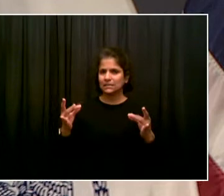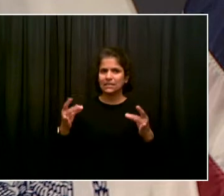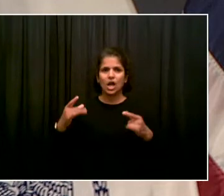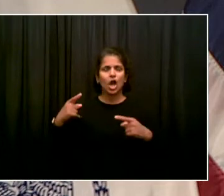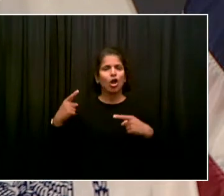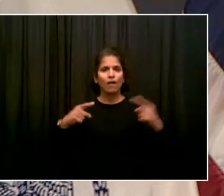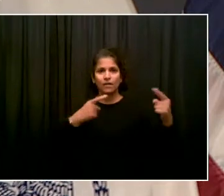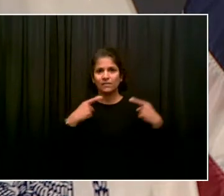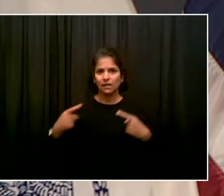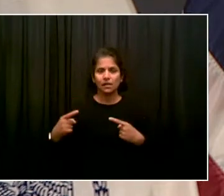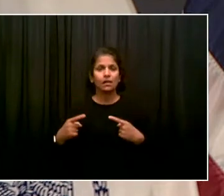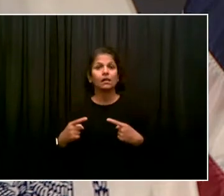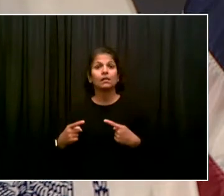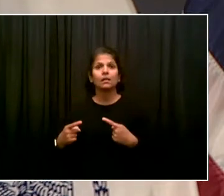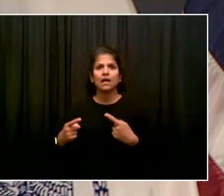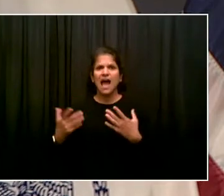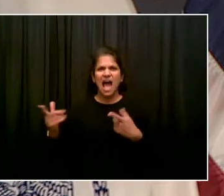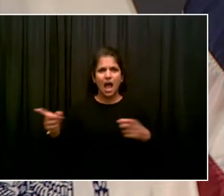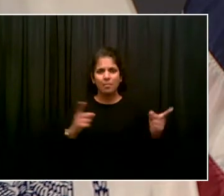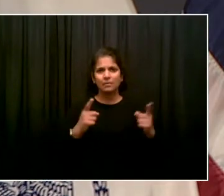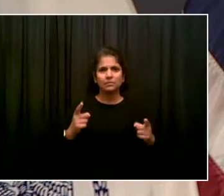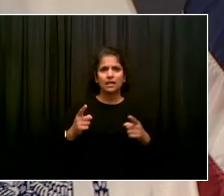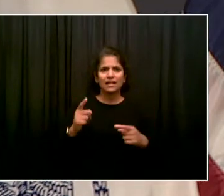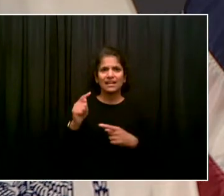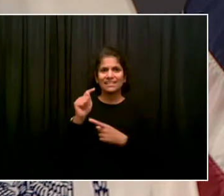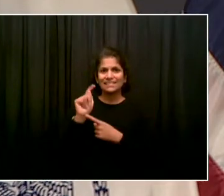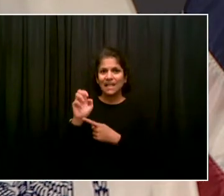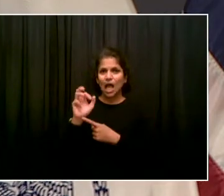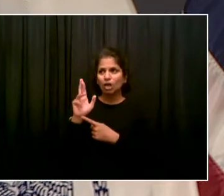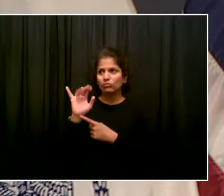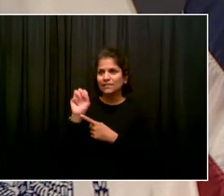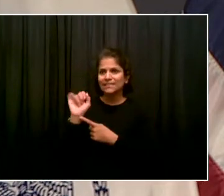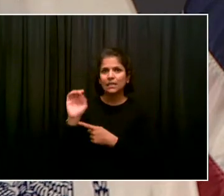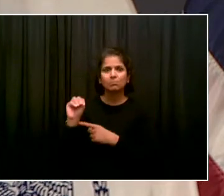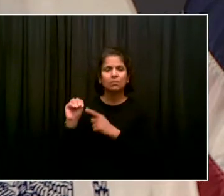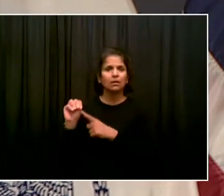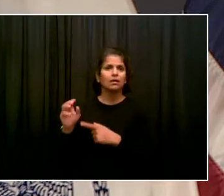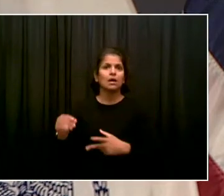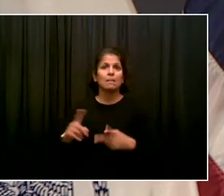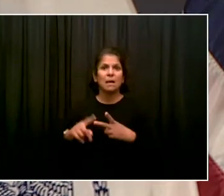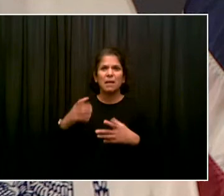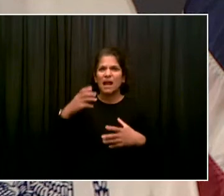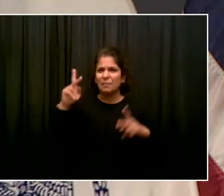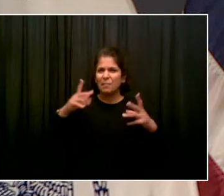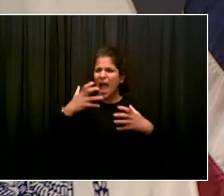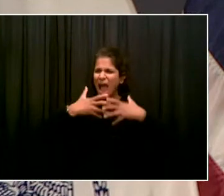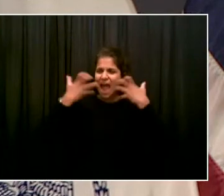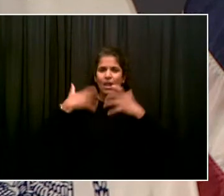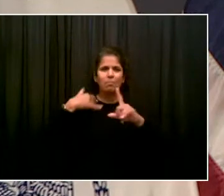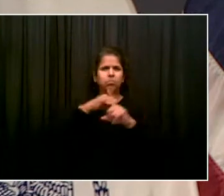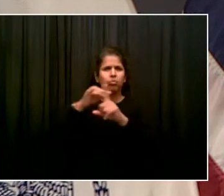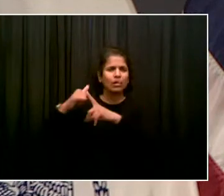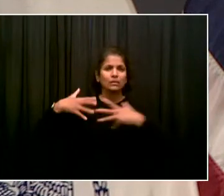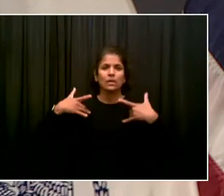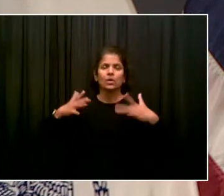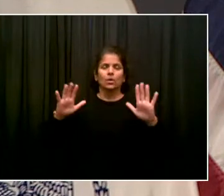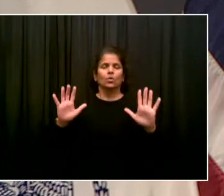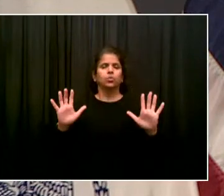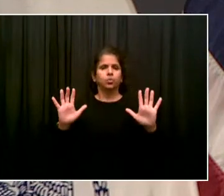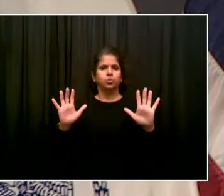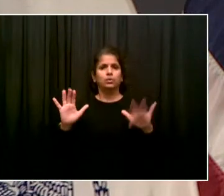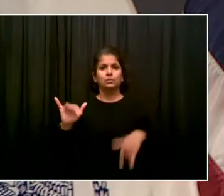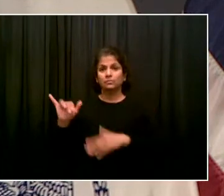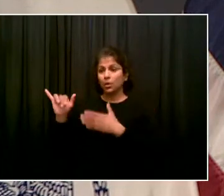violent society here at home. So everything was determined by the NYPD, and I followed that guidance.